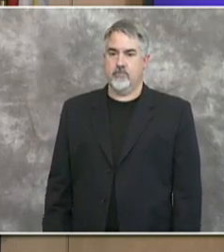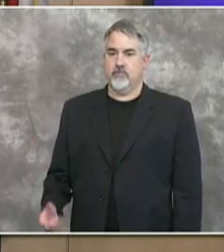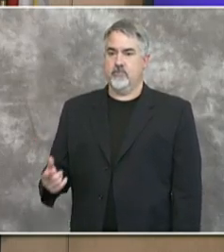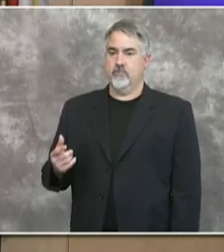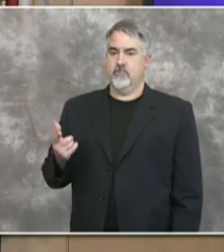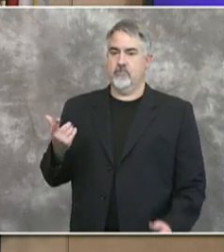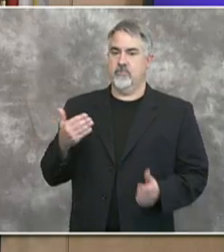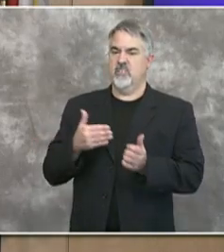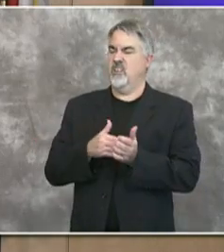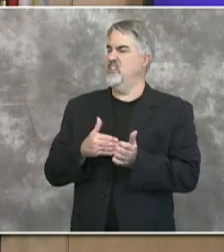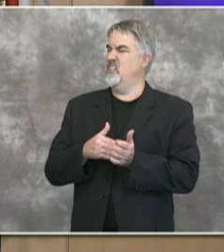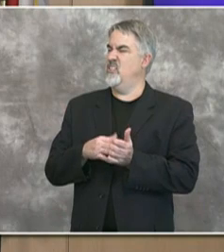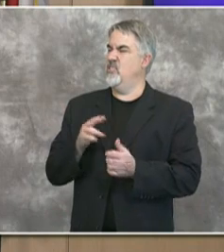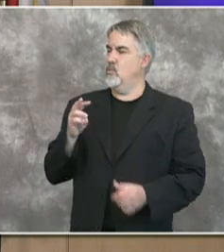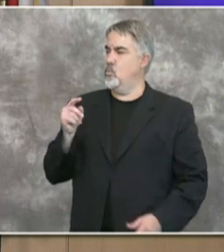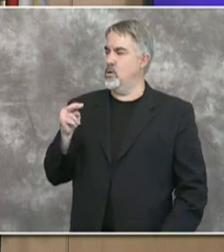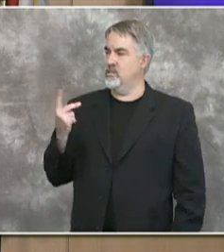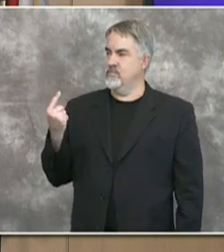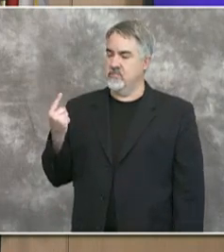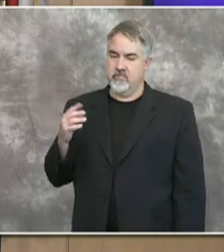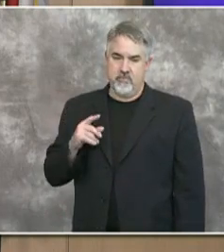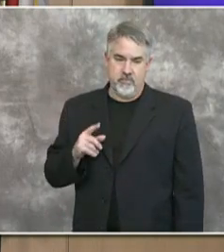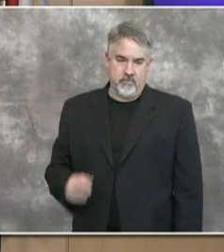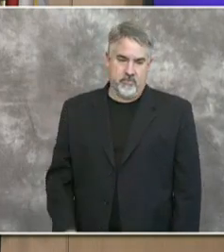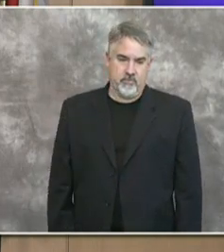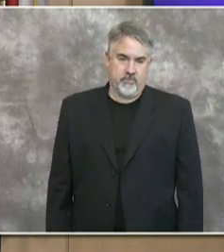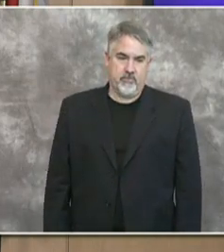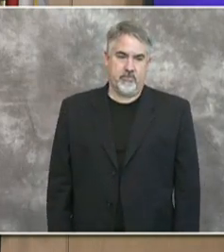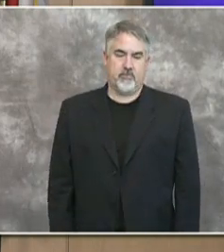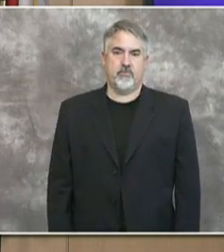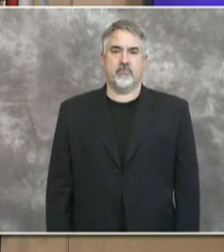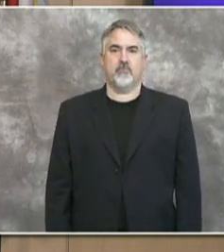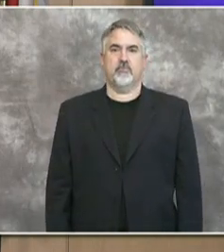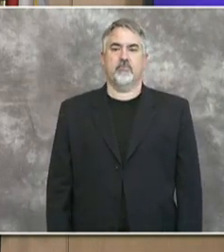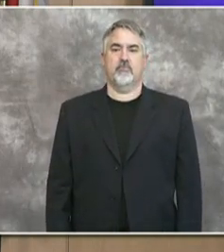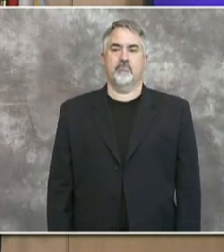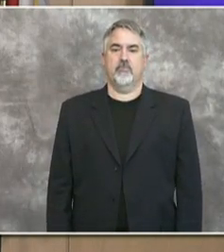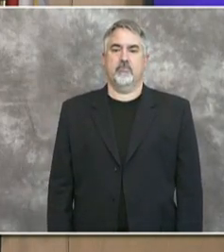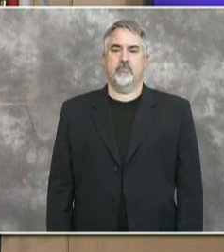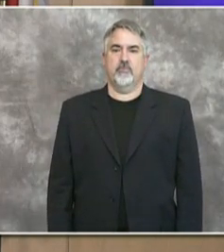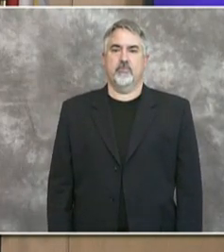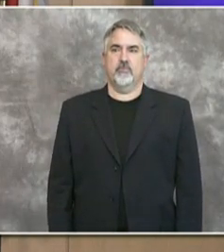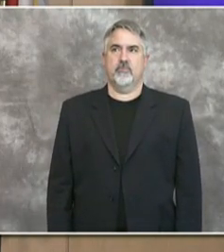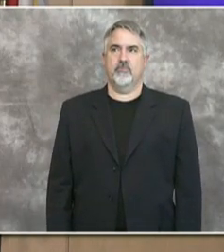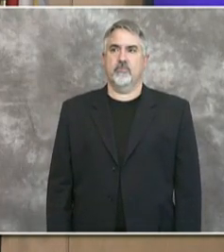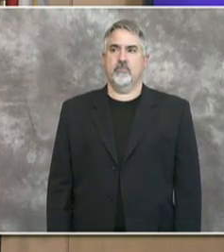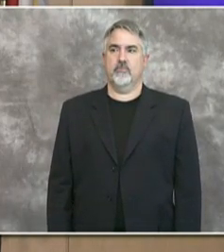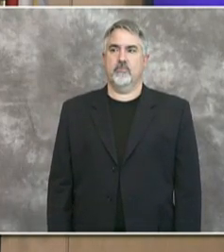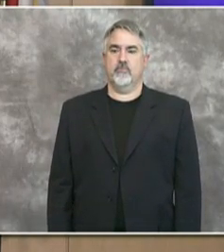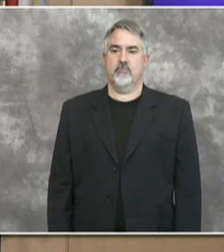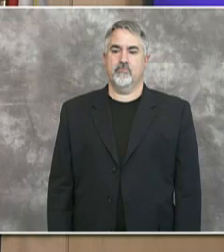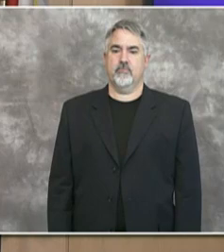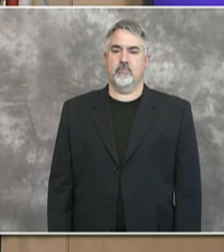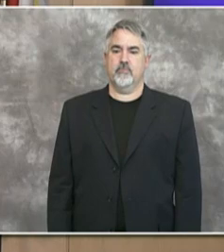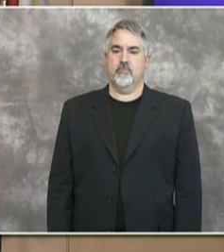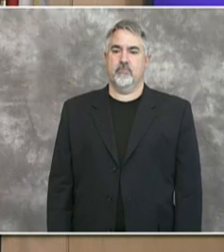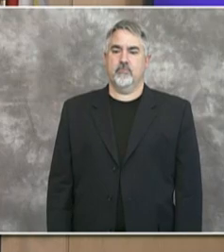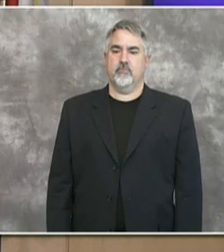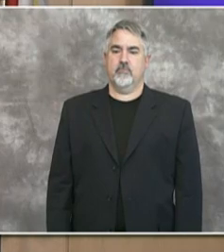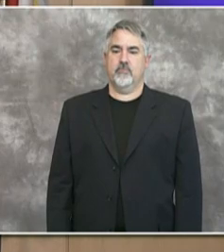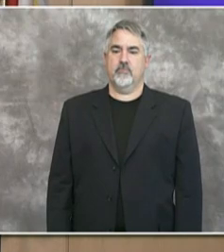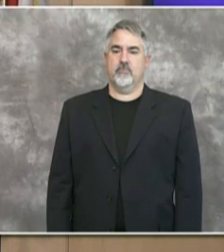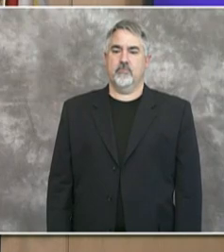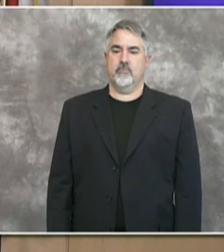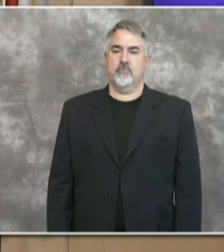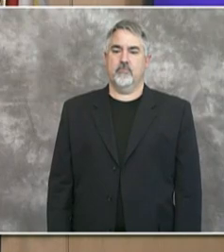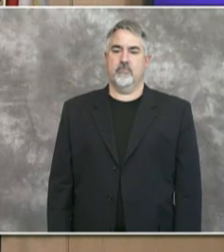questions. Yes, thank you, Chairman Cox. We've had several questions basically asking the same thing. Is the county setting